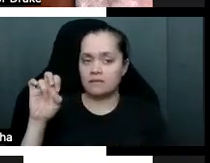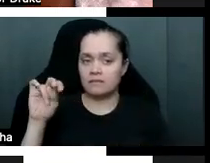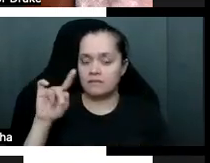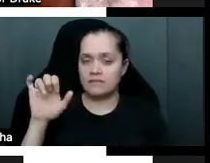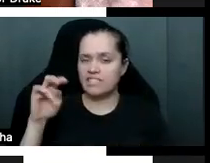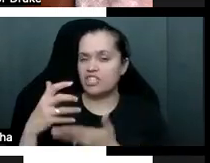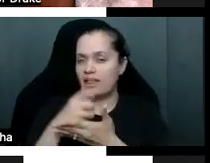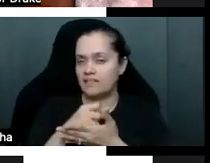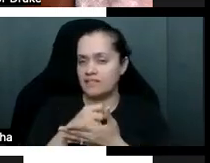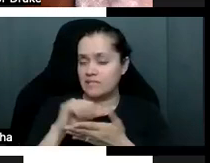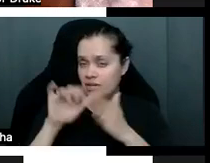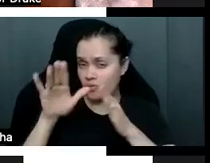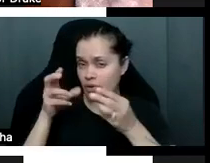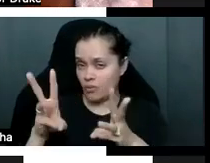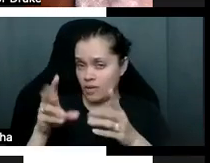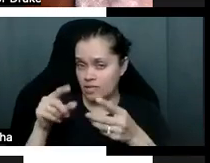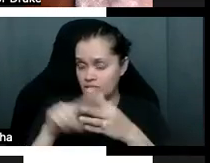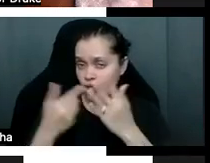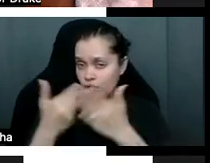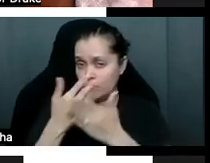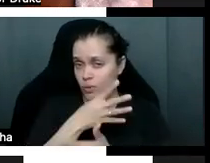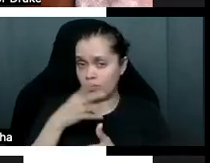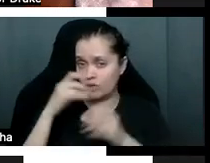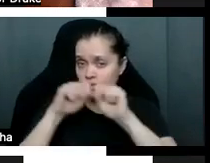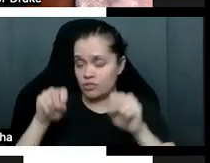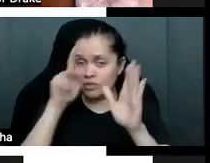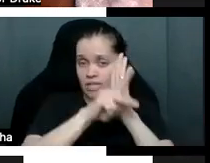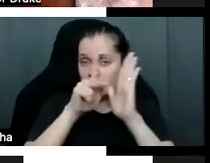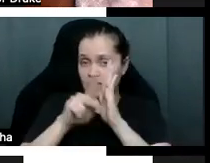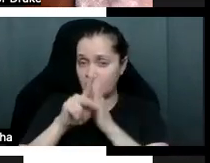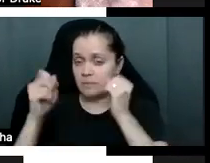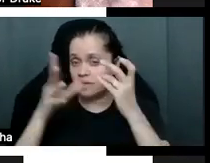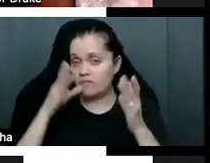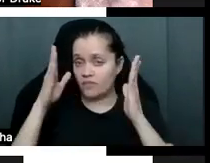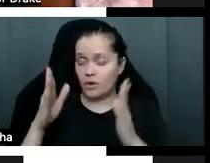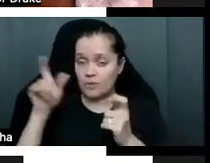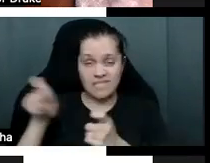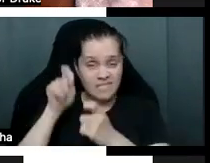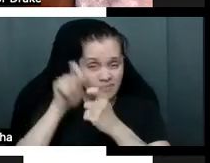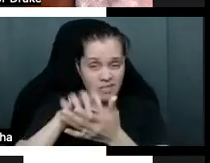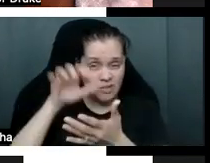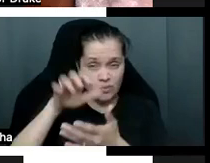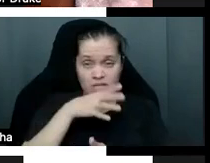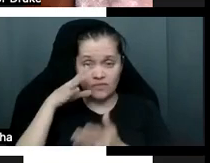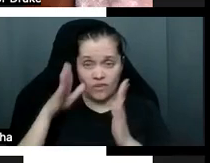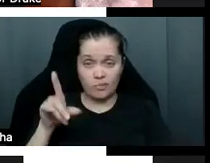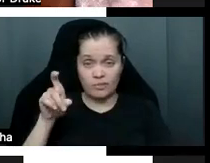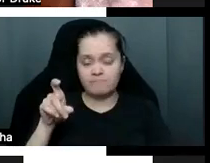Is that a great way to start a new agricultural system, killing off lots of the farmers, especially the richest ones?